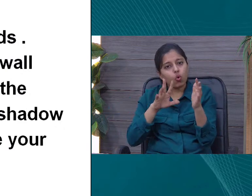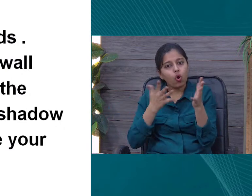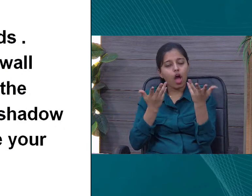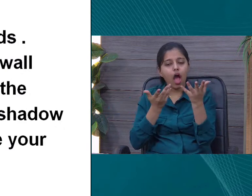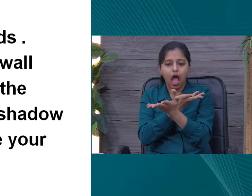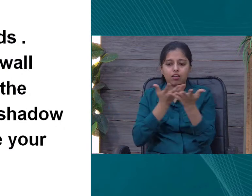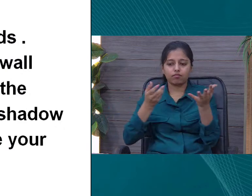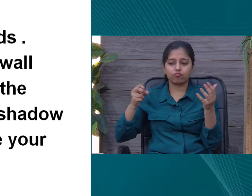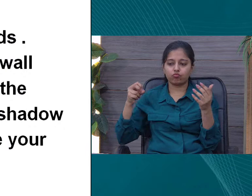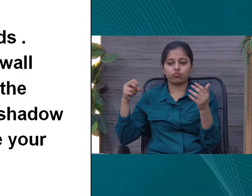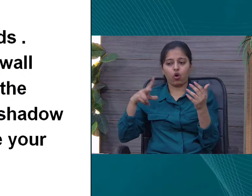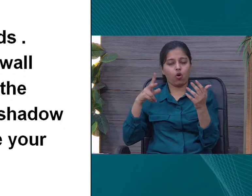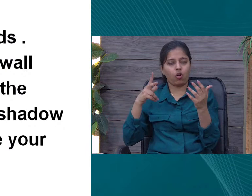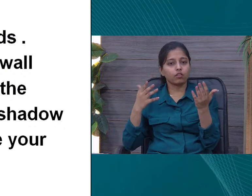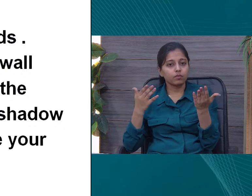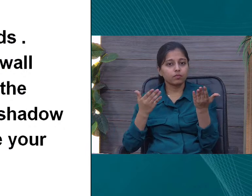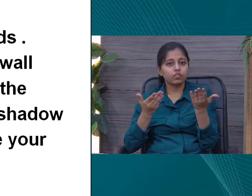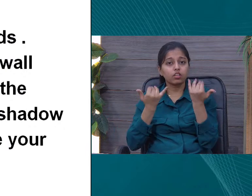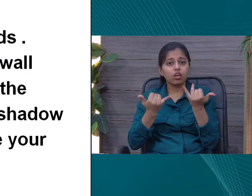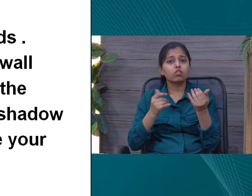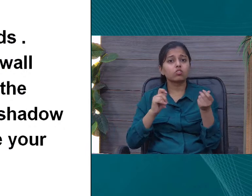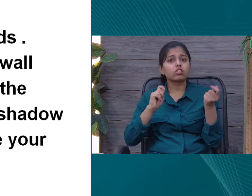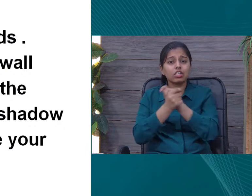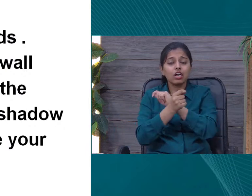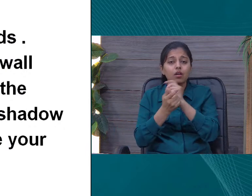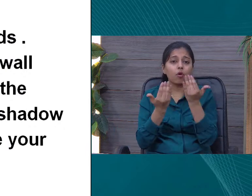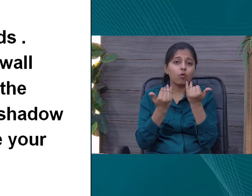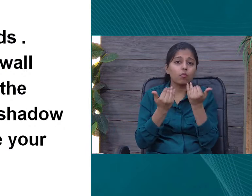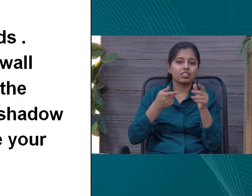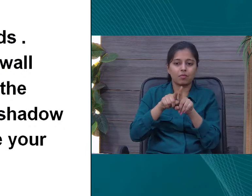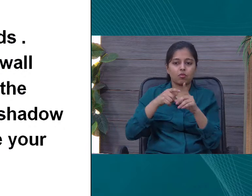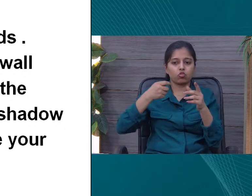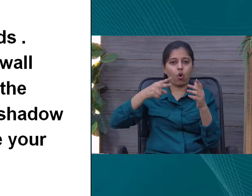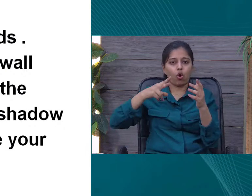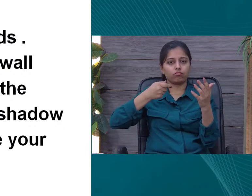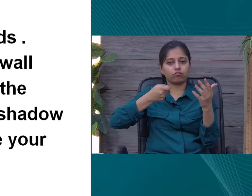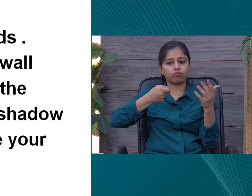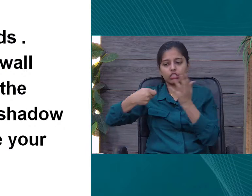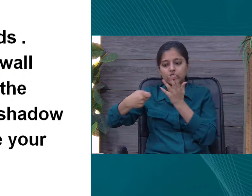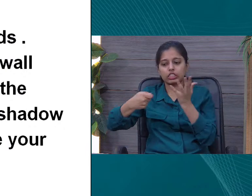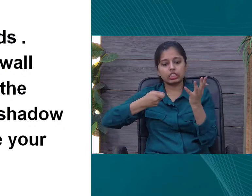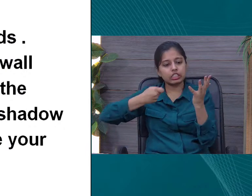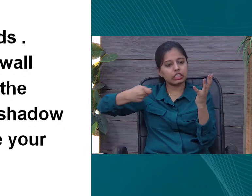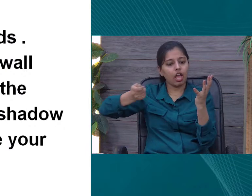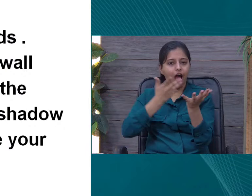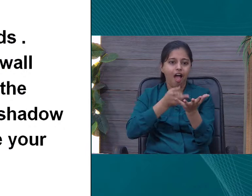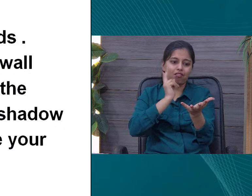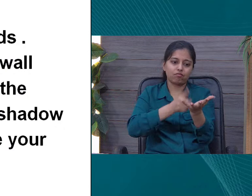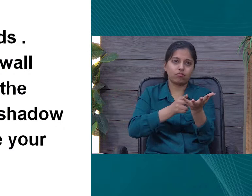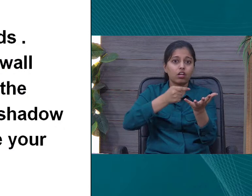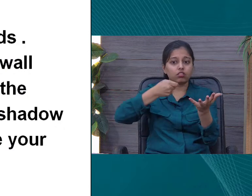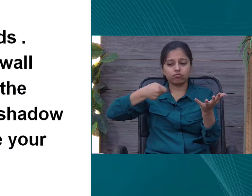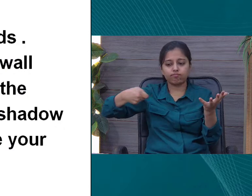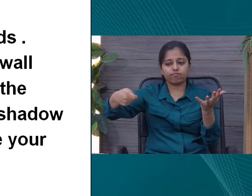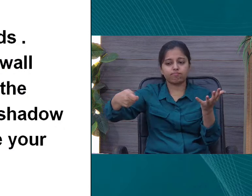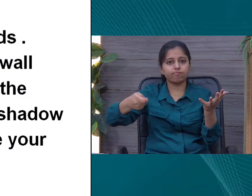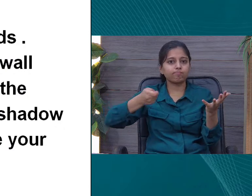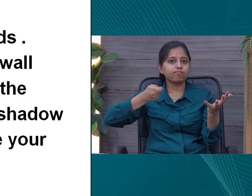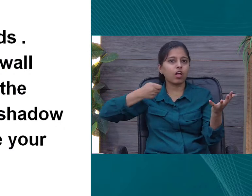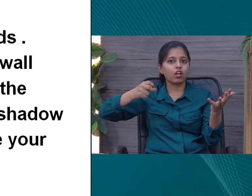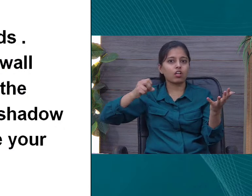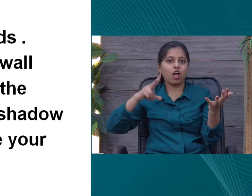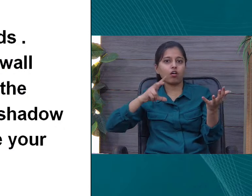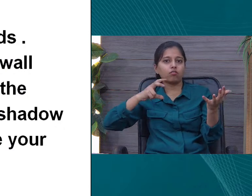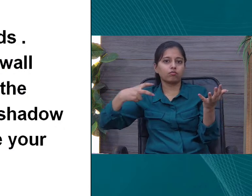of light, and then they can change the position of the torch and observe the changes in the shadow and discuss among